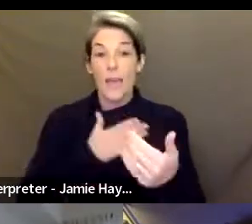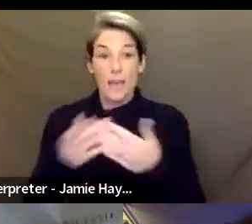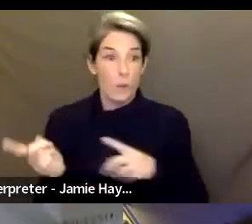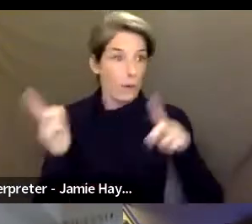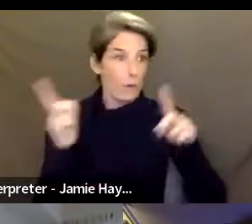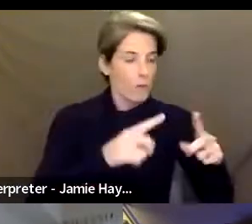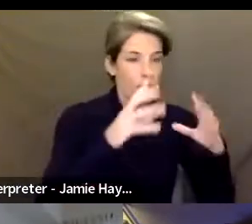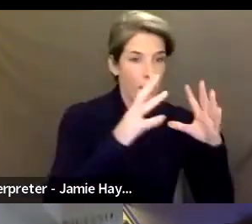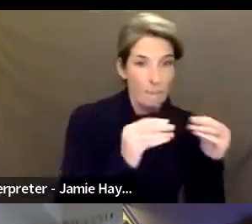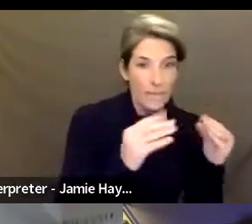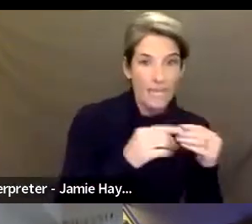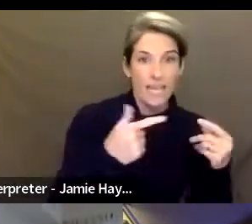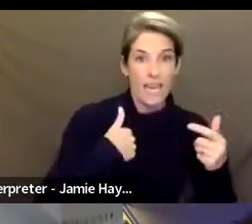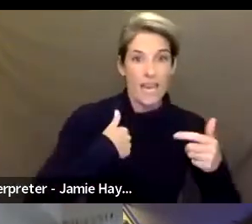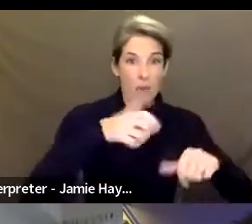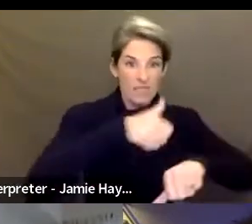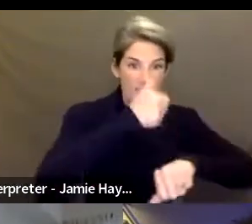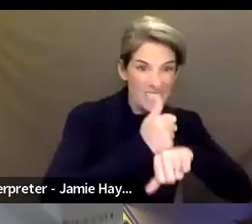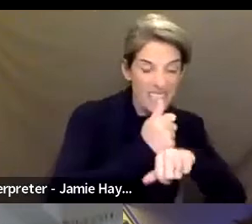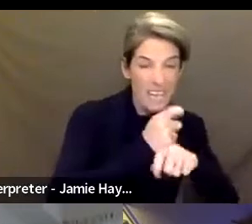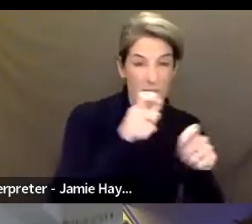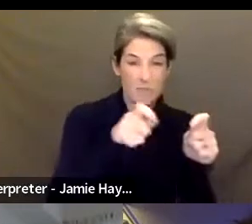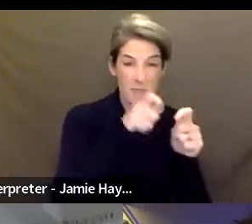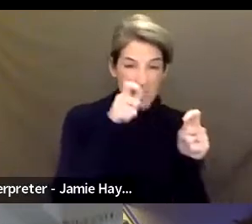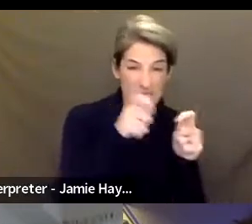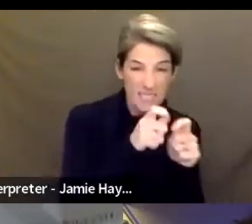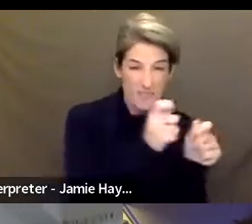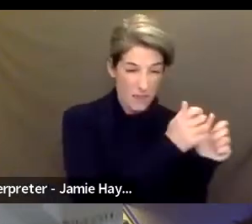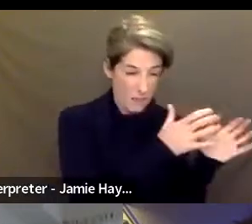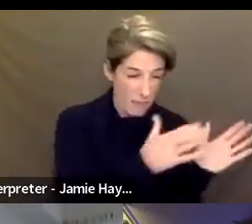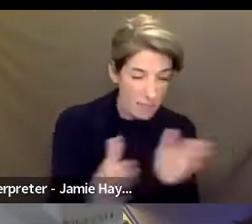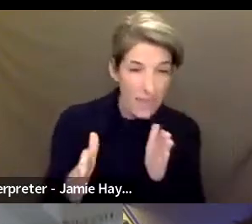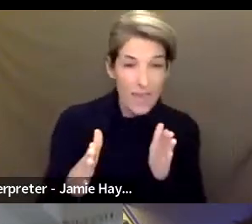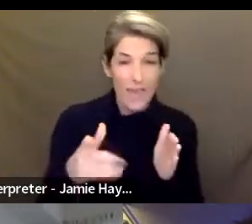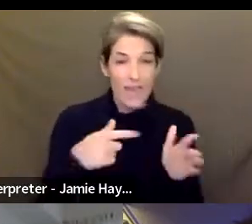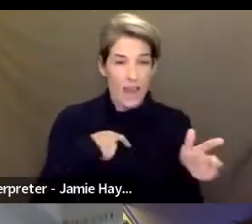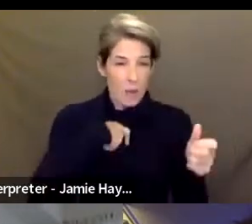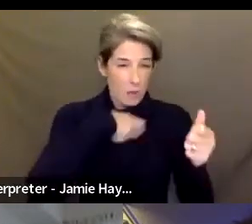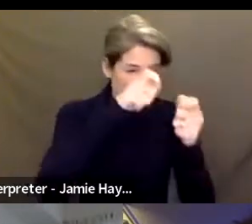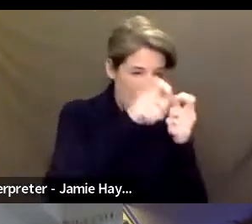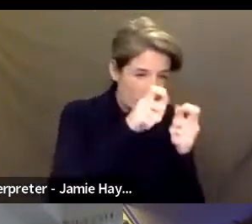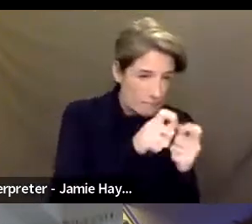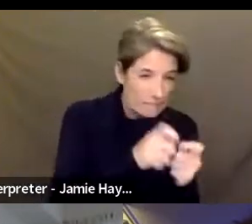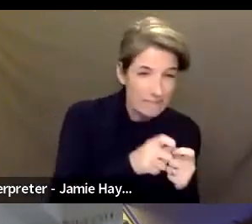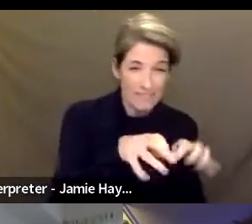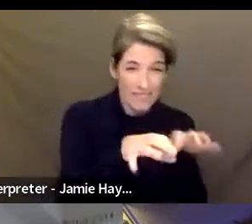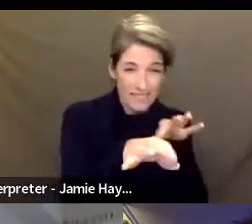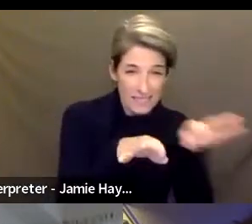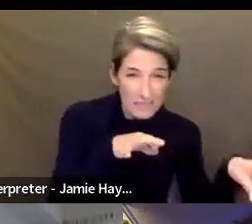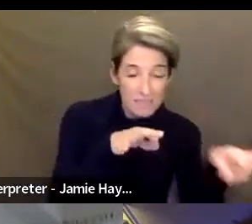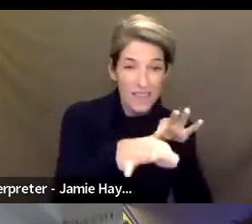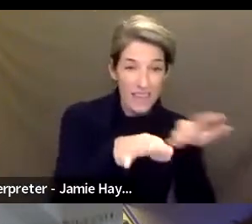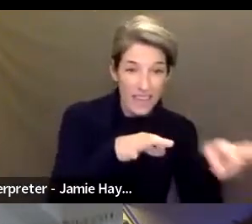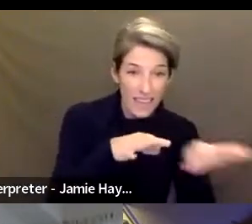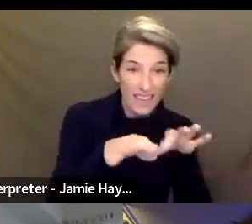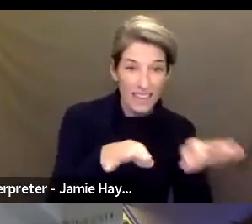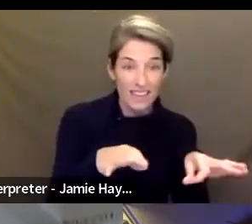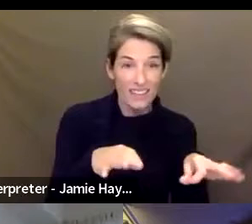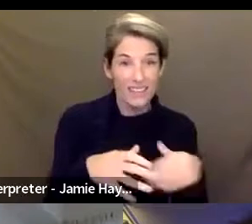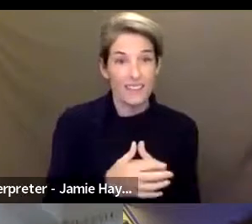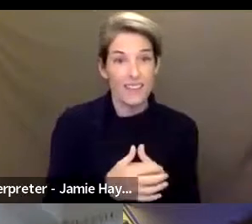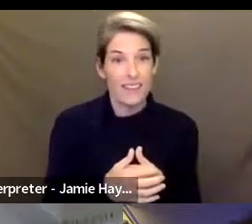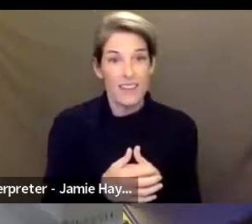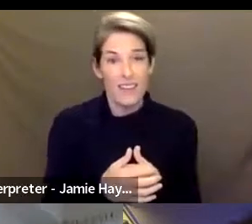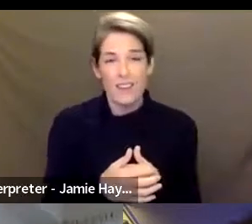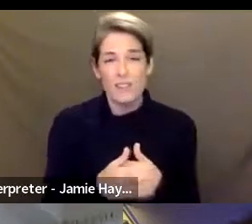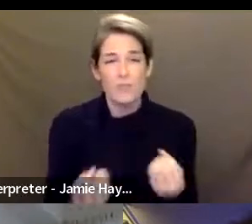of these plans, because they'd say, we want to make an accessible theater. We want to be inclusion. We want to do all these things. We want to do this and this. And I would